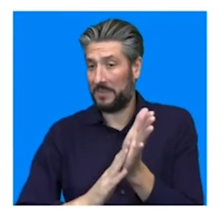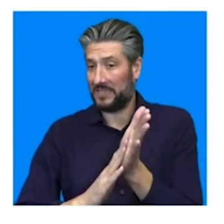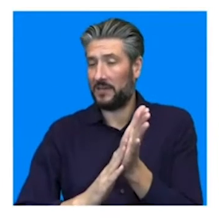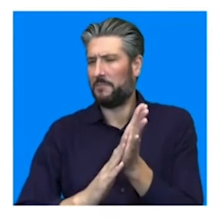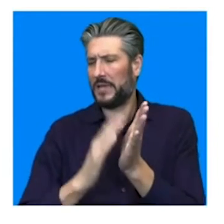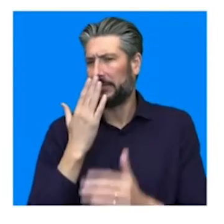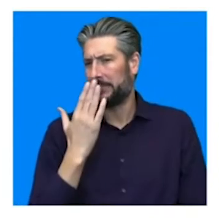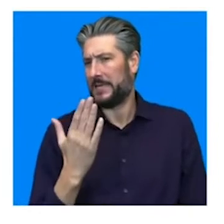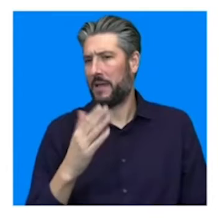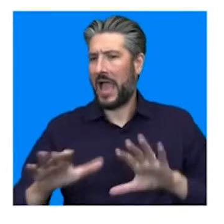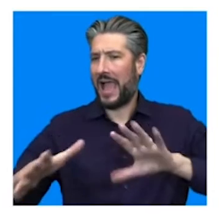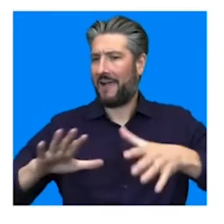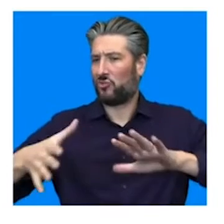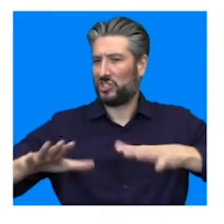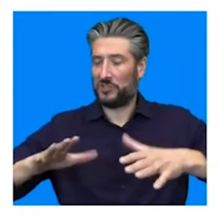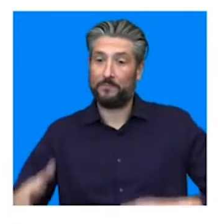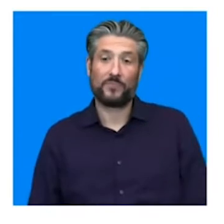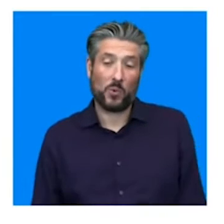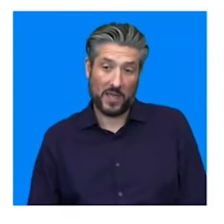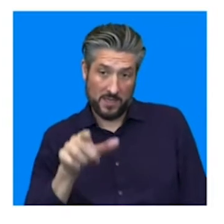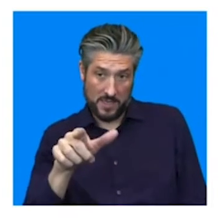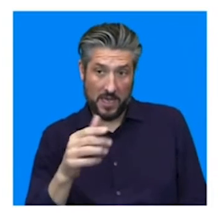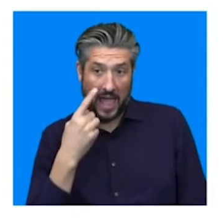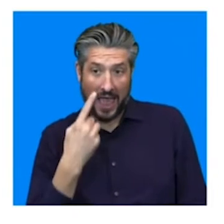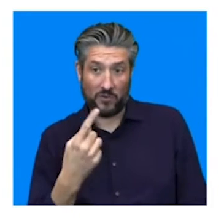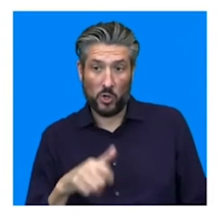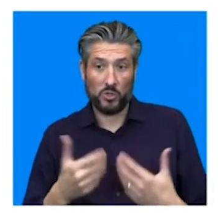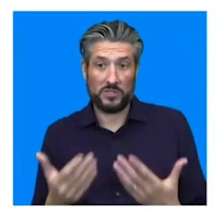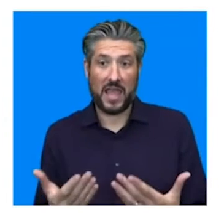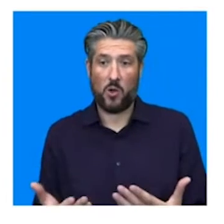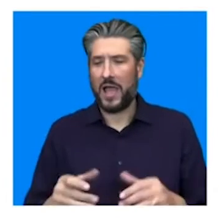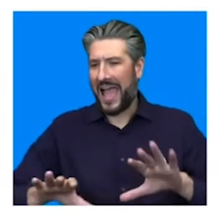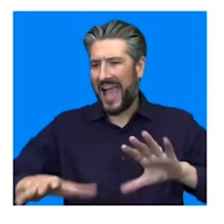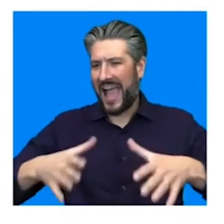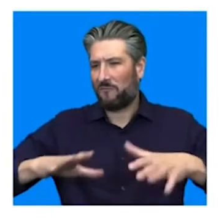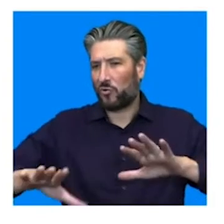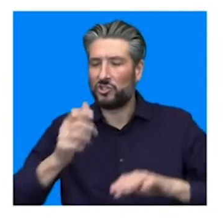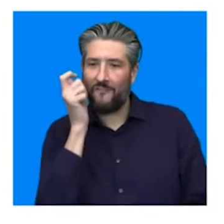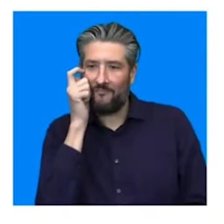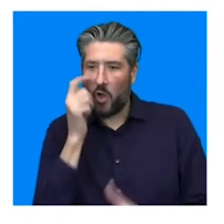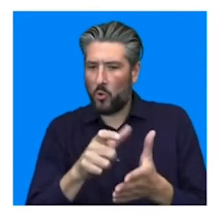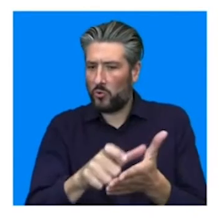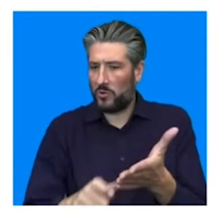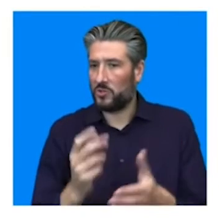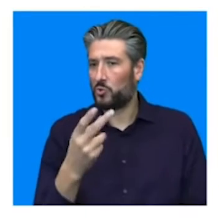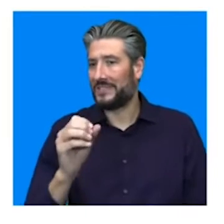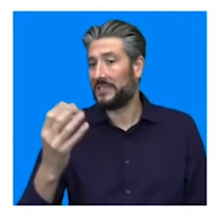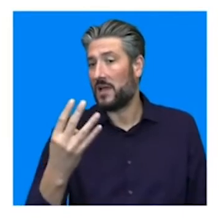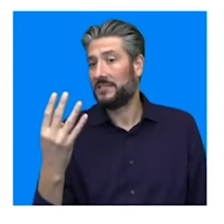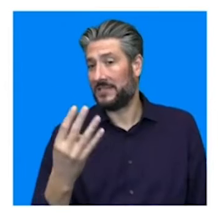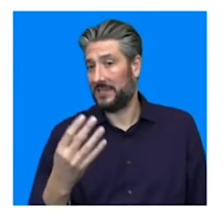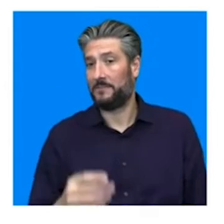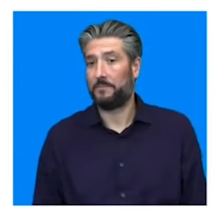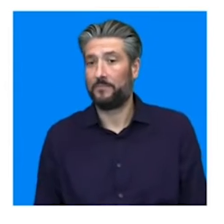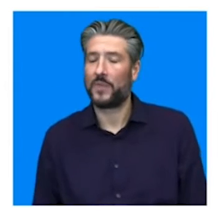the average. So if you look at what that means in terms of the sort of average sized phone in 2019,